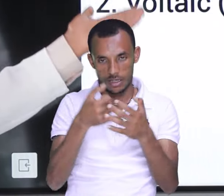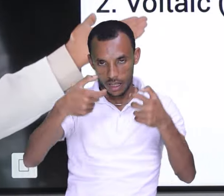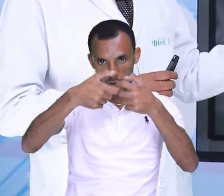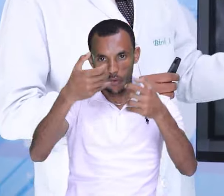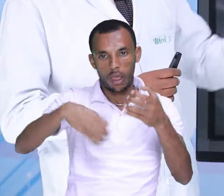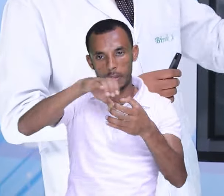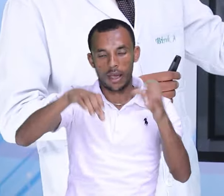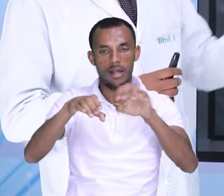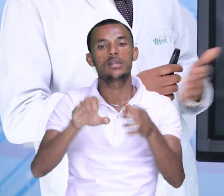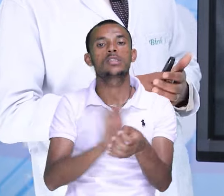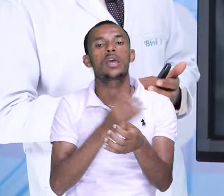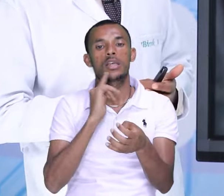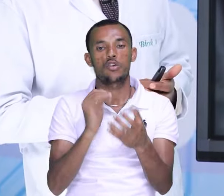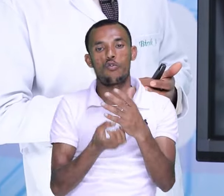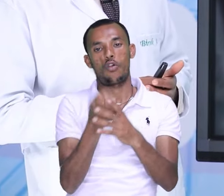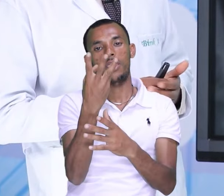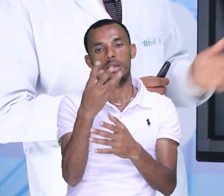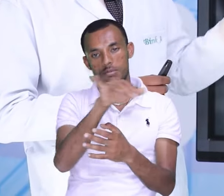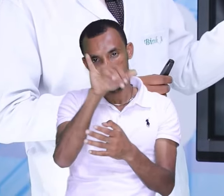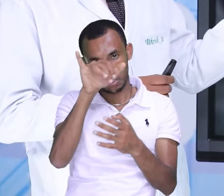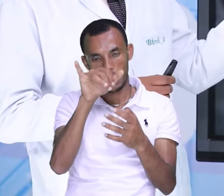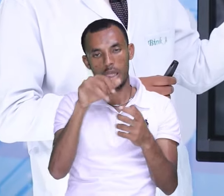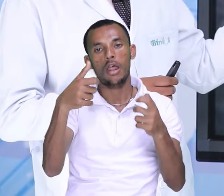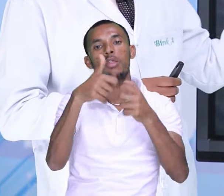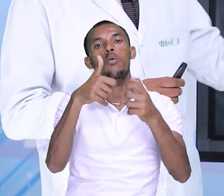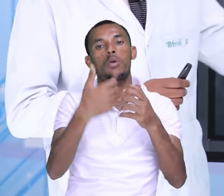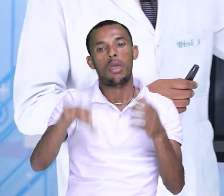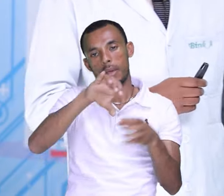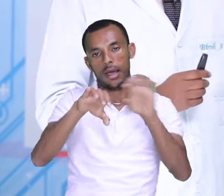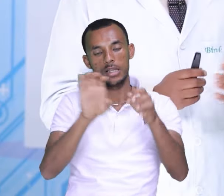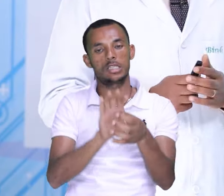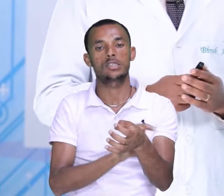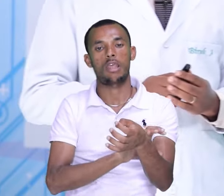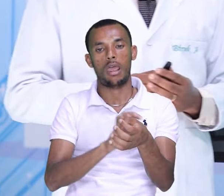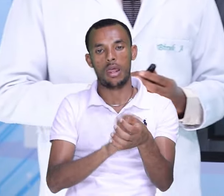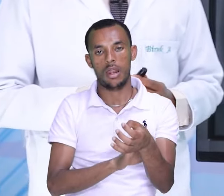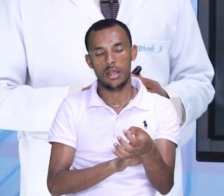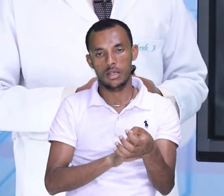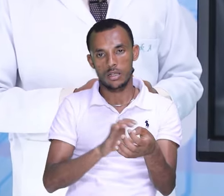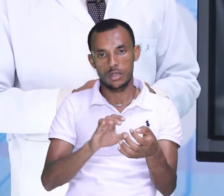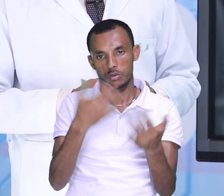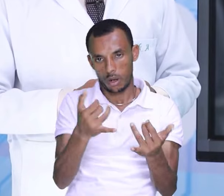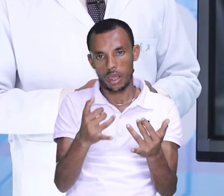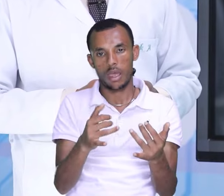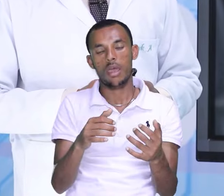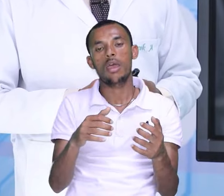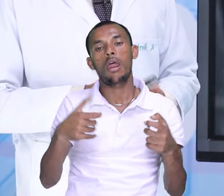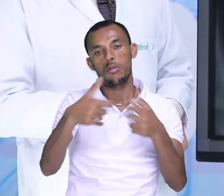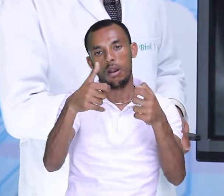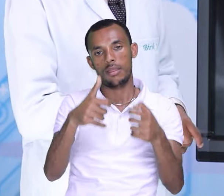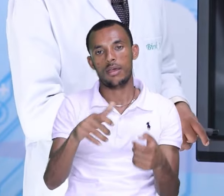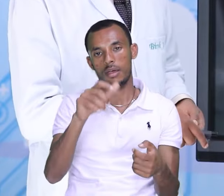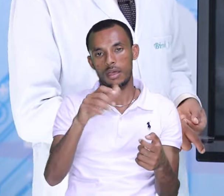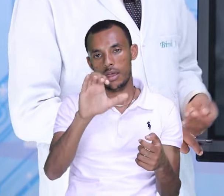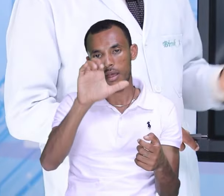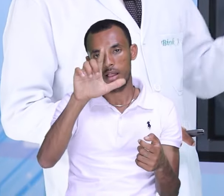electrochemical cell. Voltaic cell also another part of electrochemical cell. In today's only discuss these electrolytic cells.